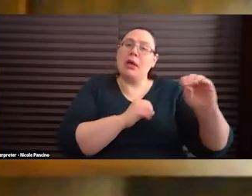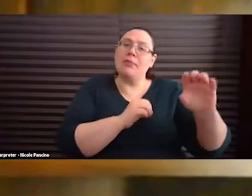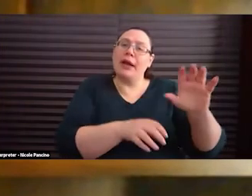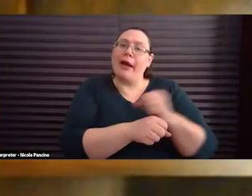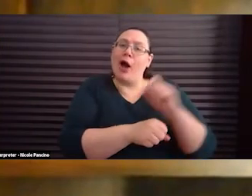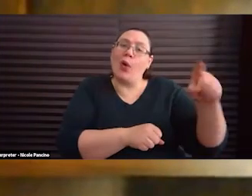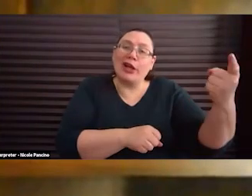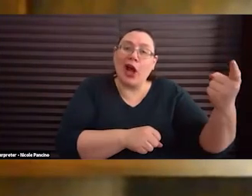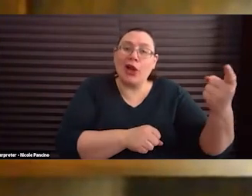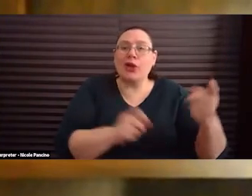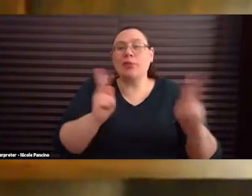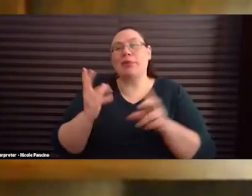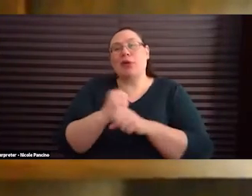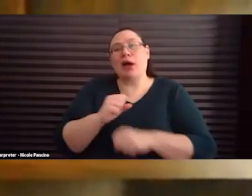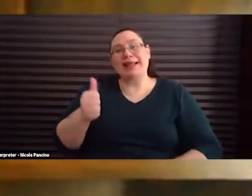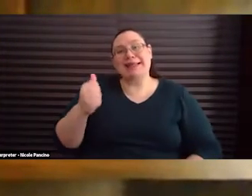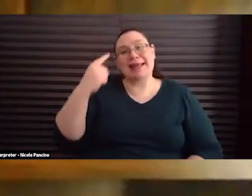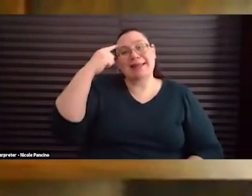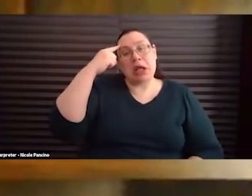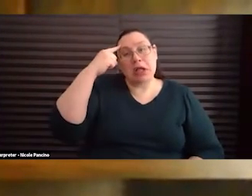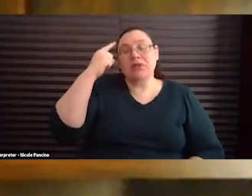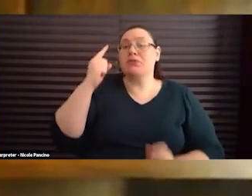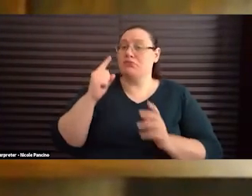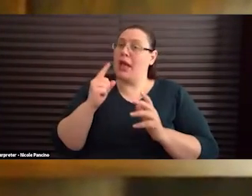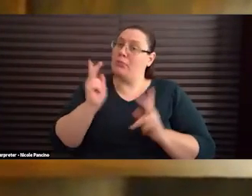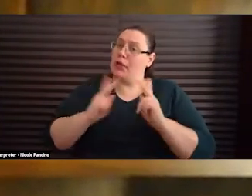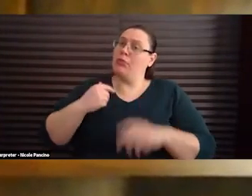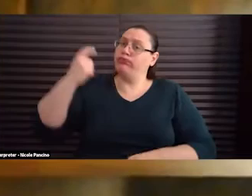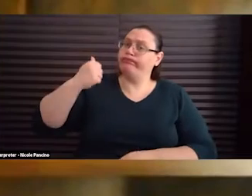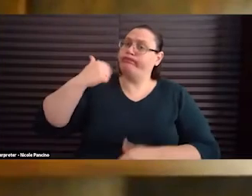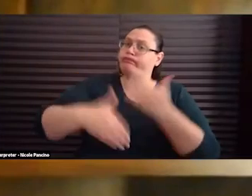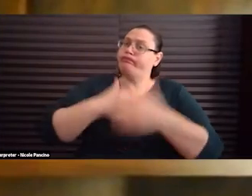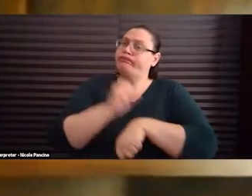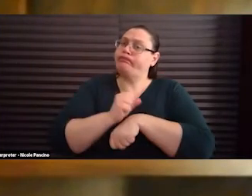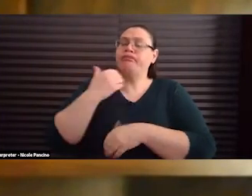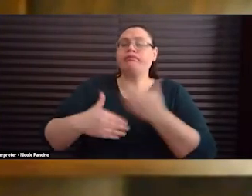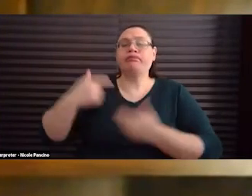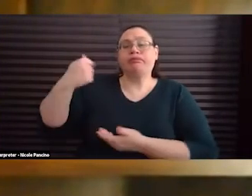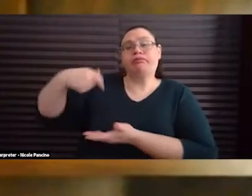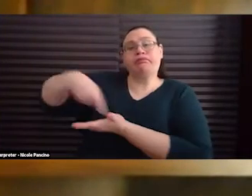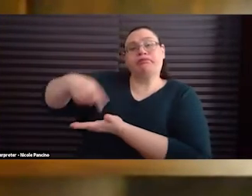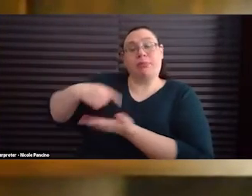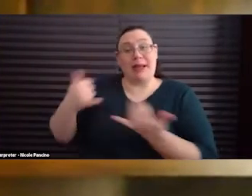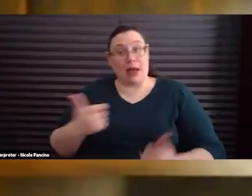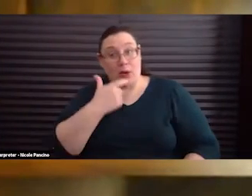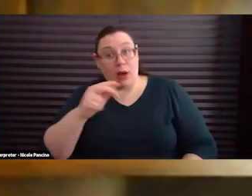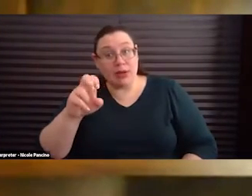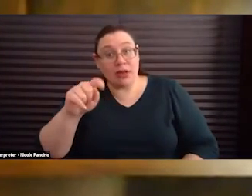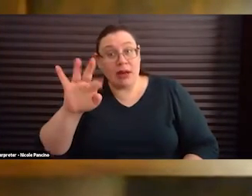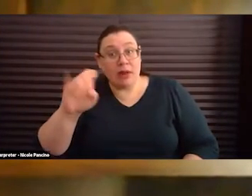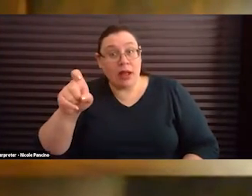10 cents. And that is how people have made a living. But now when you think about it, when you watch Netflix, all of